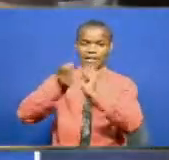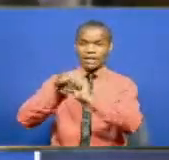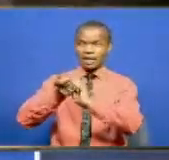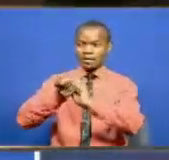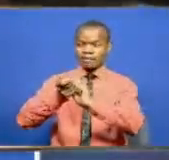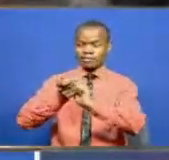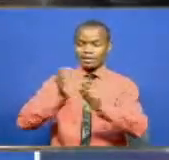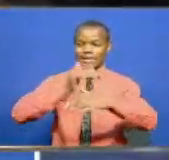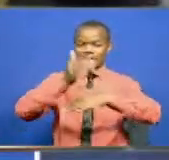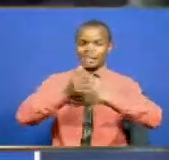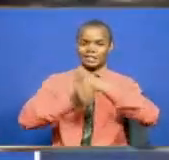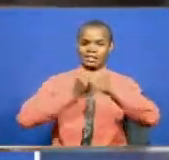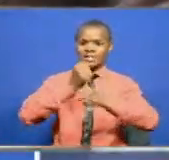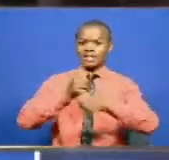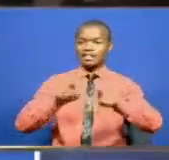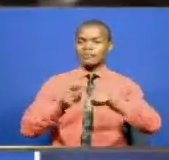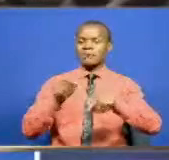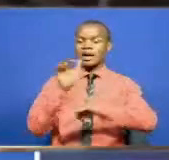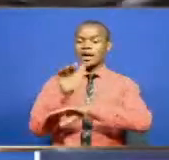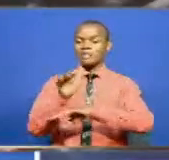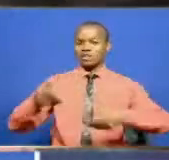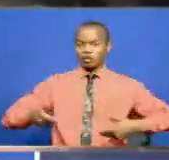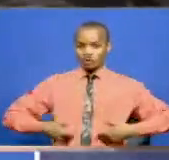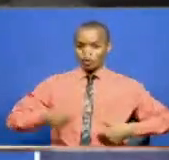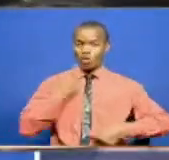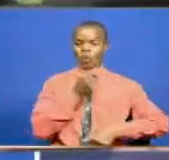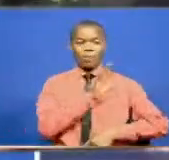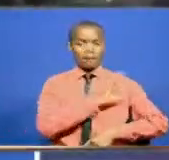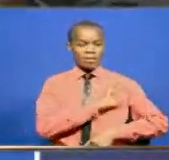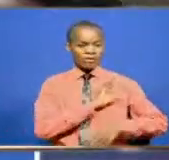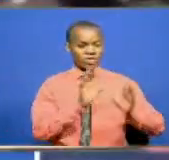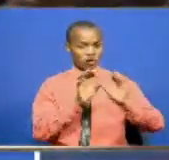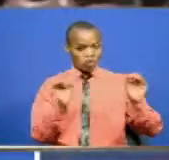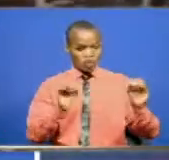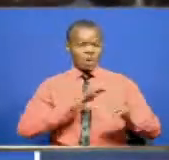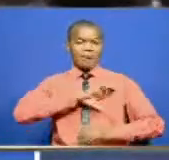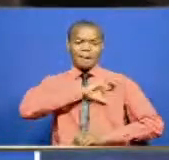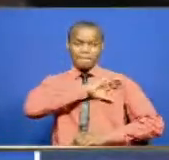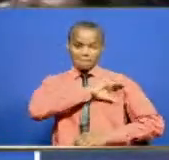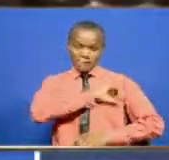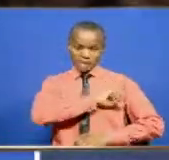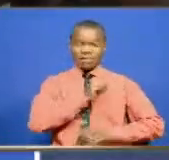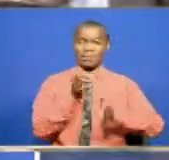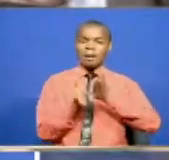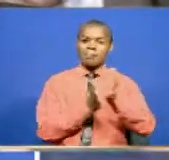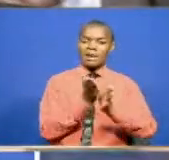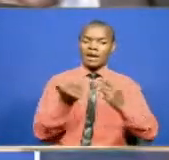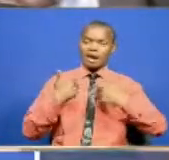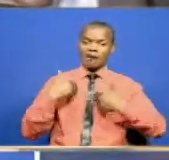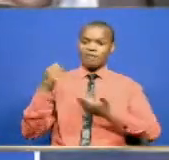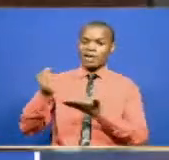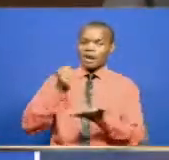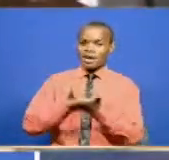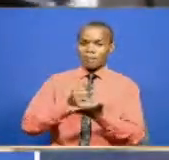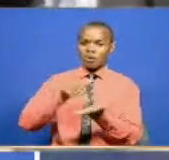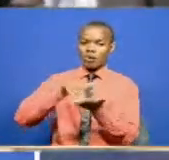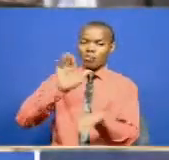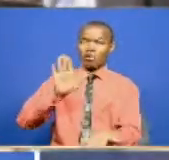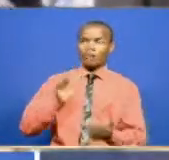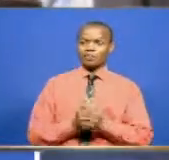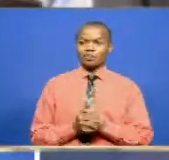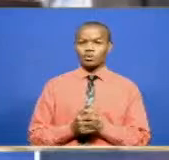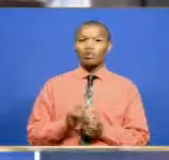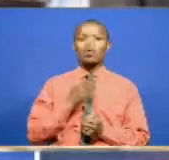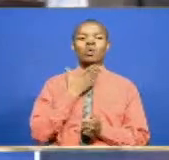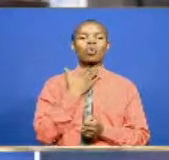not yet benefited from the program to be patient, saying plans are underway to absorb more in the program. Mimi namshukuru rais